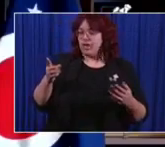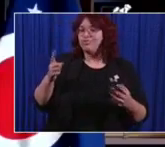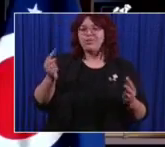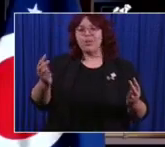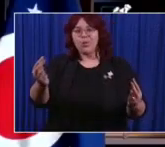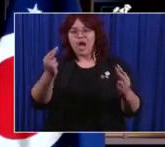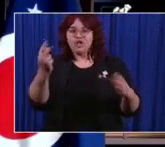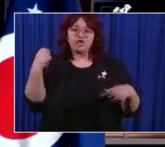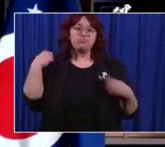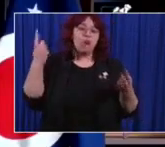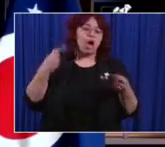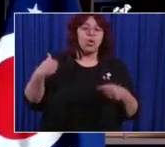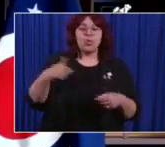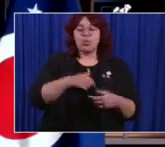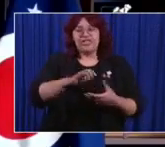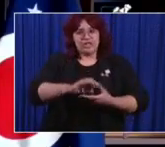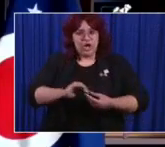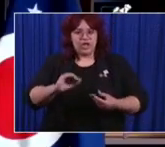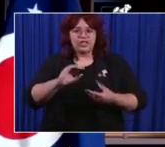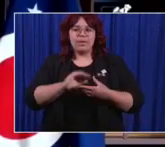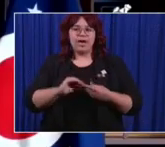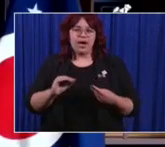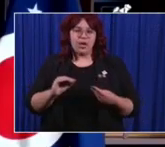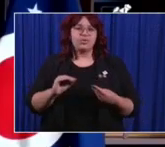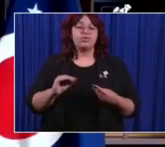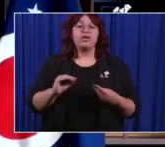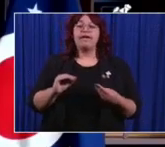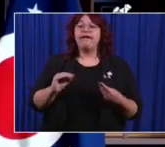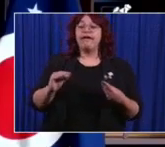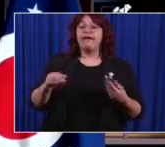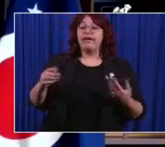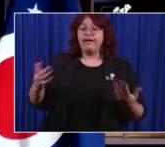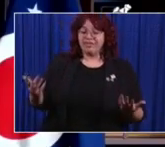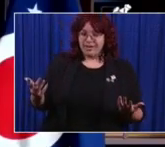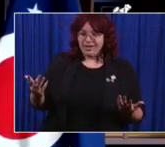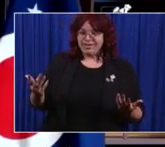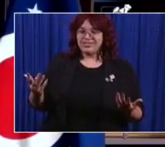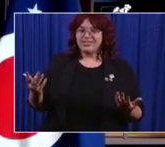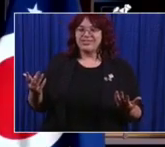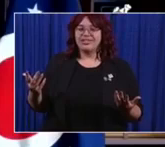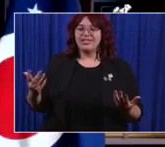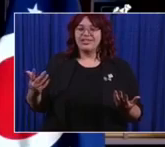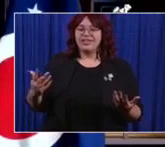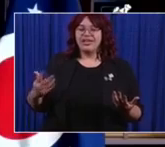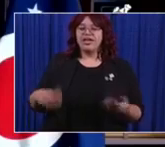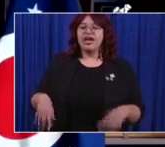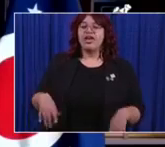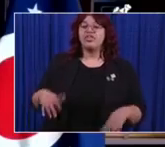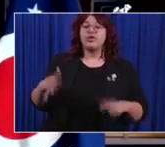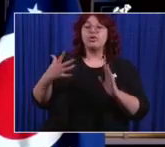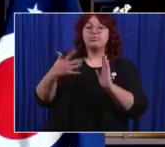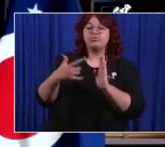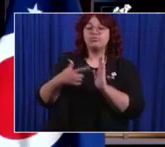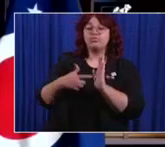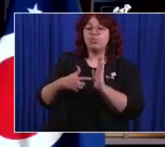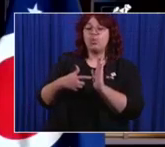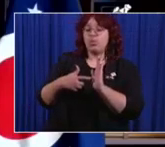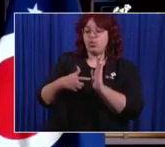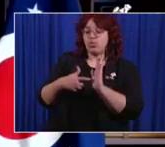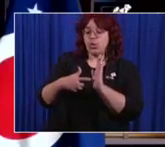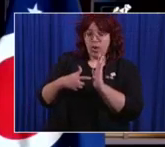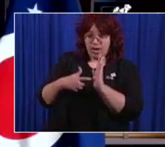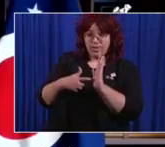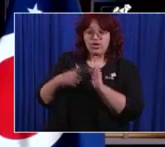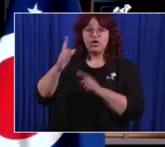vaccines, last week we announced that there's going to be a reinstatement of the work search requirement under the